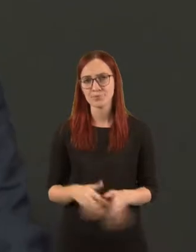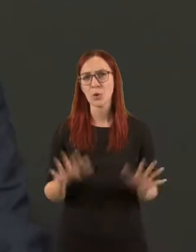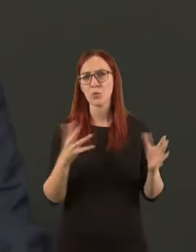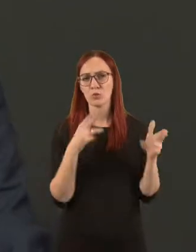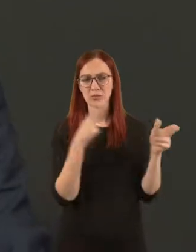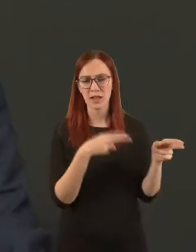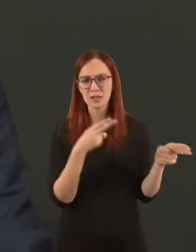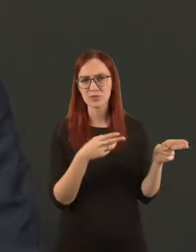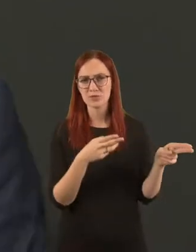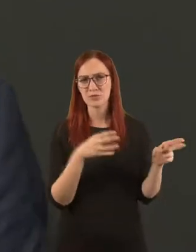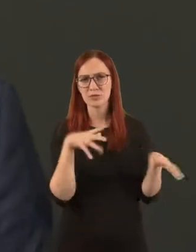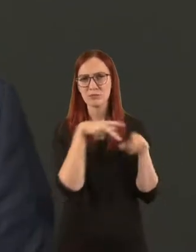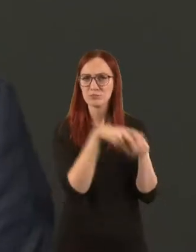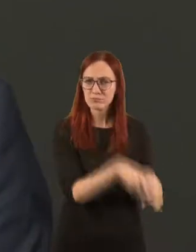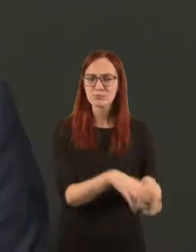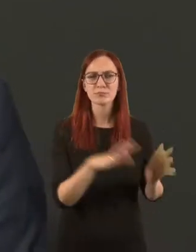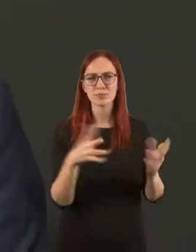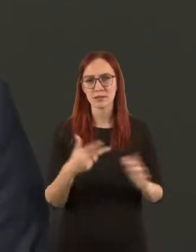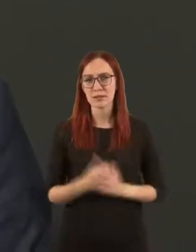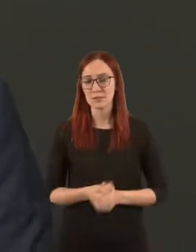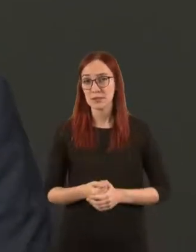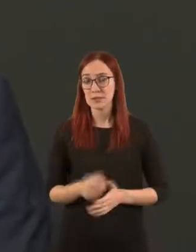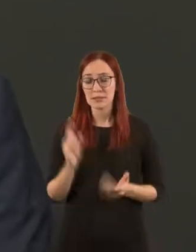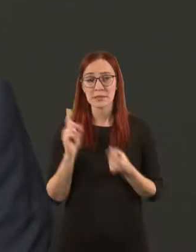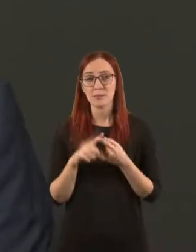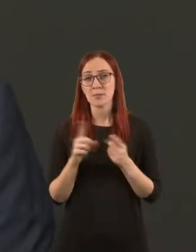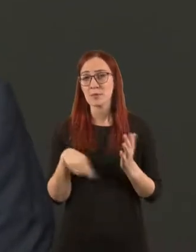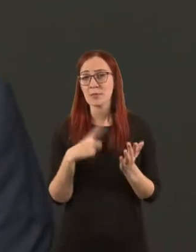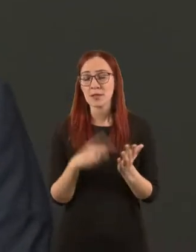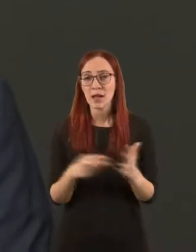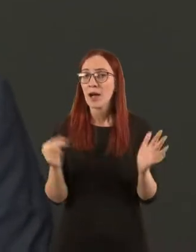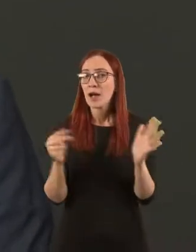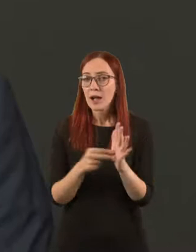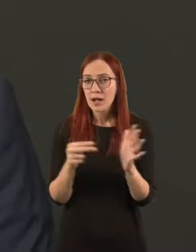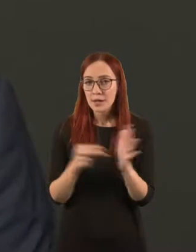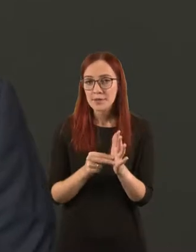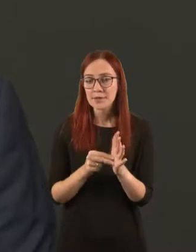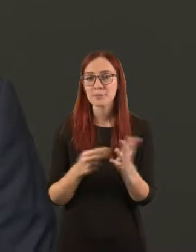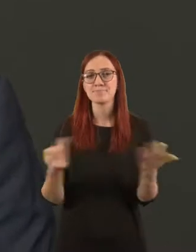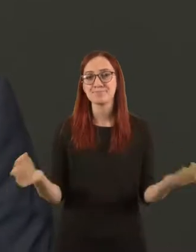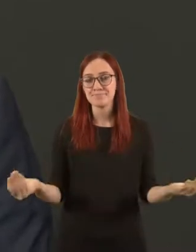restrict access to the cities?